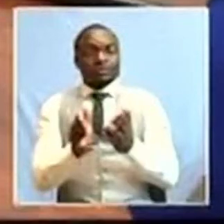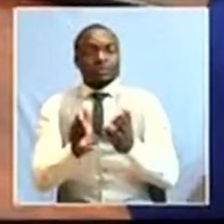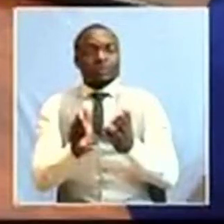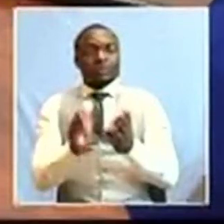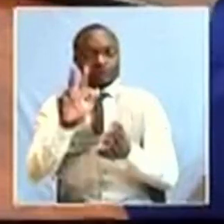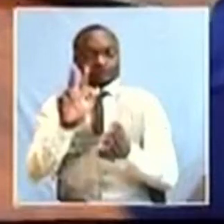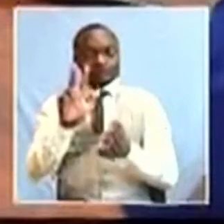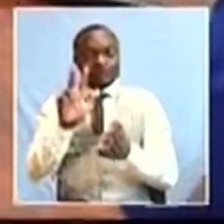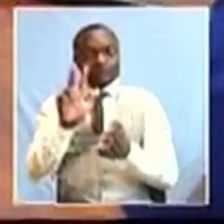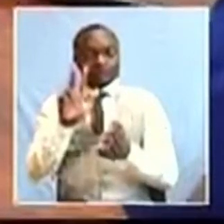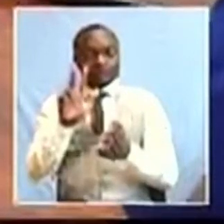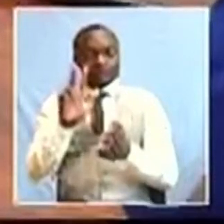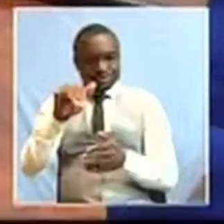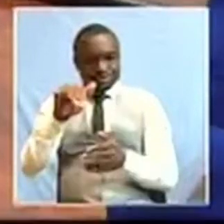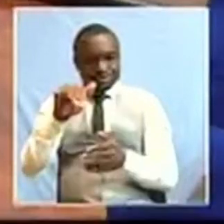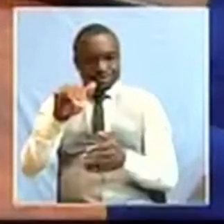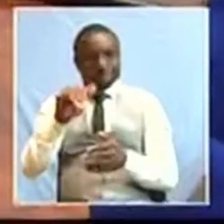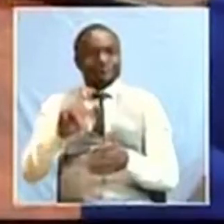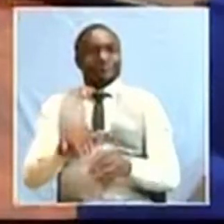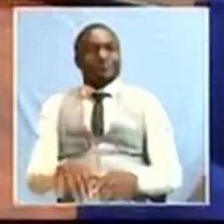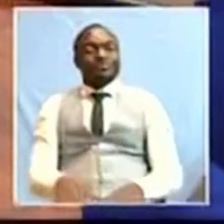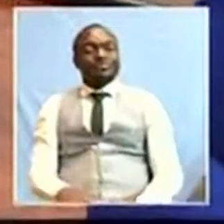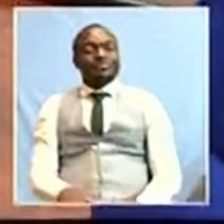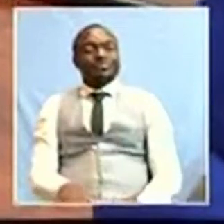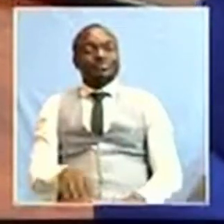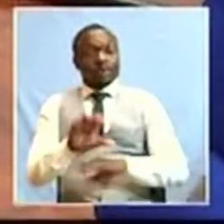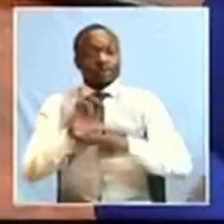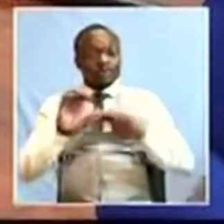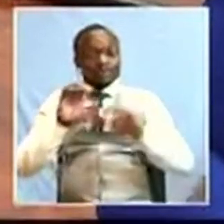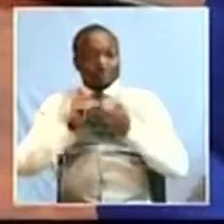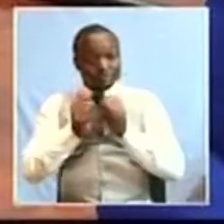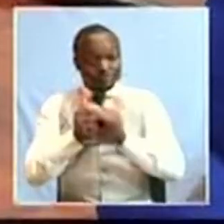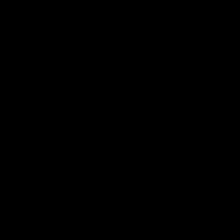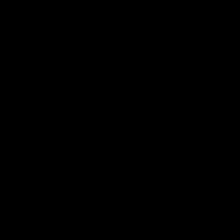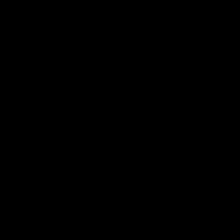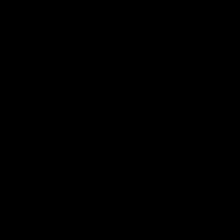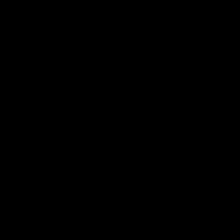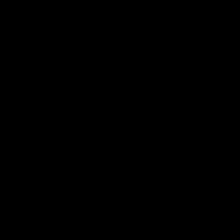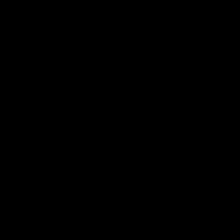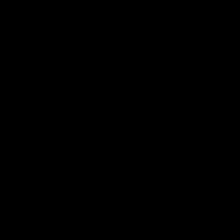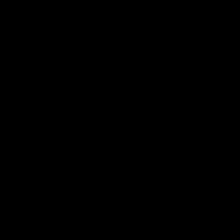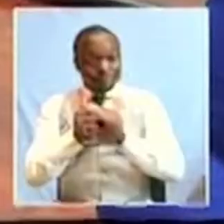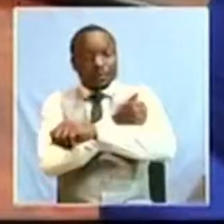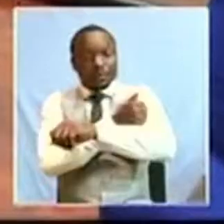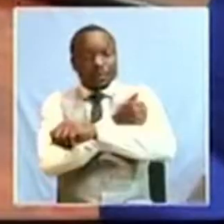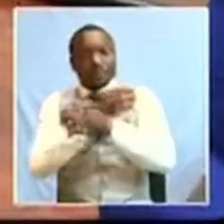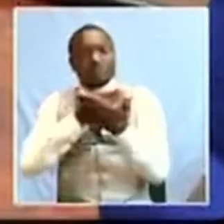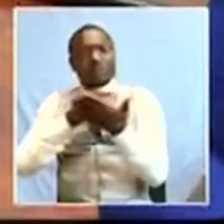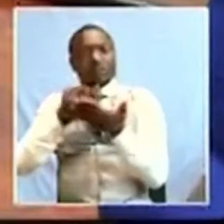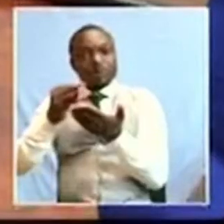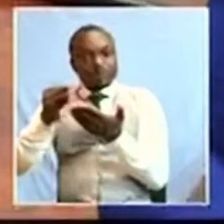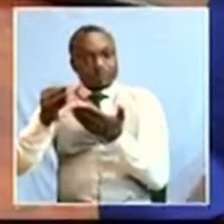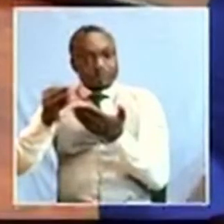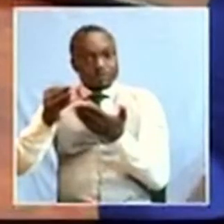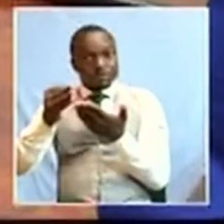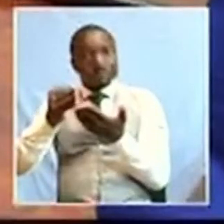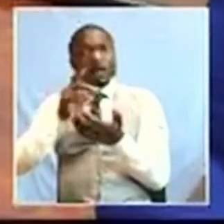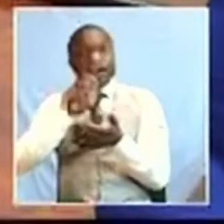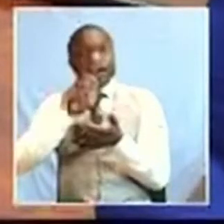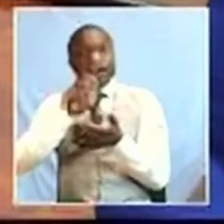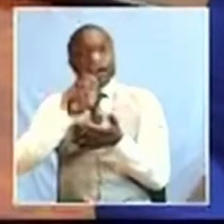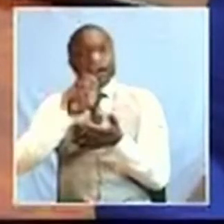34. Thank you, Chair. Cause of query, it failed to